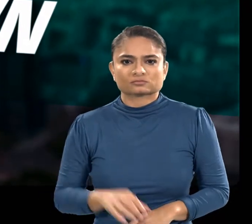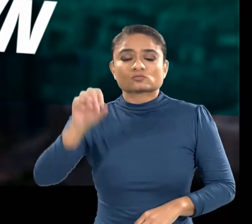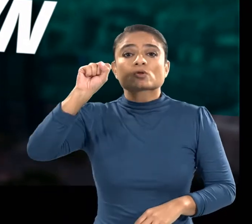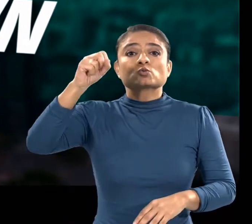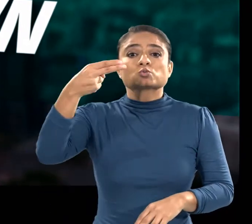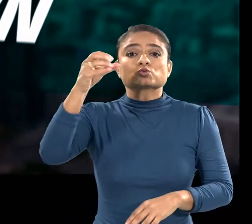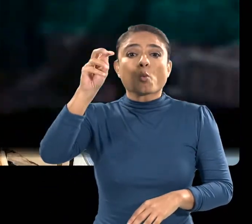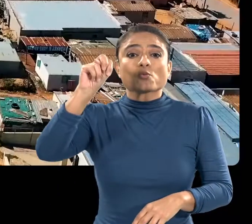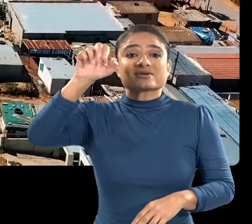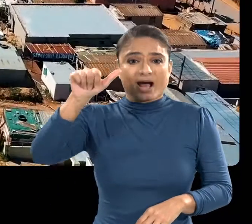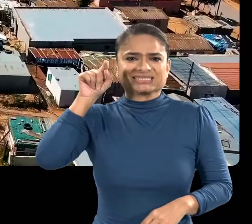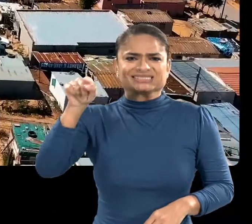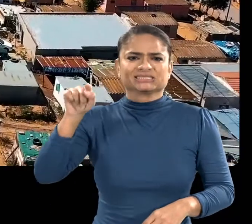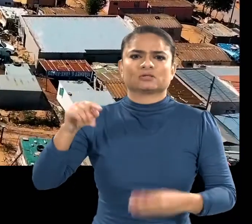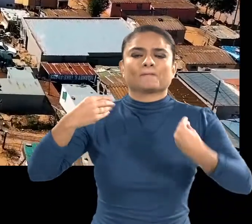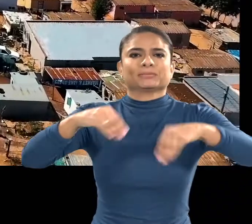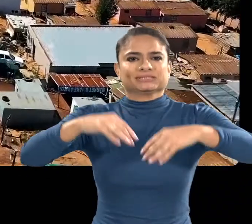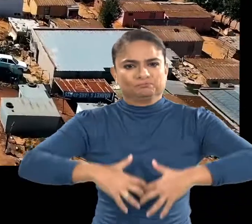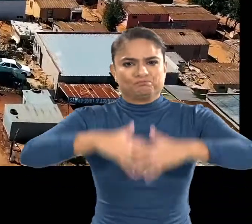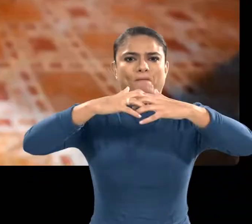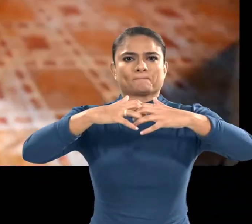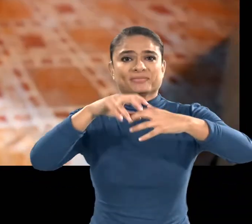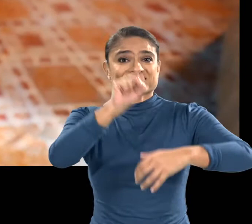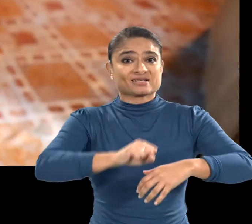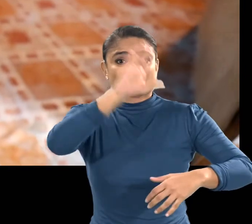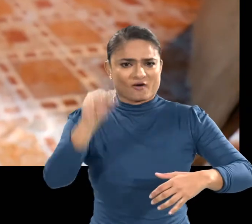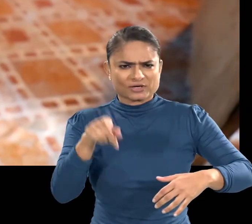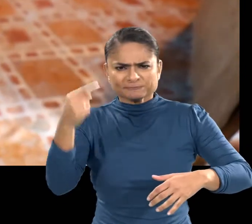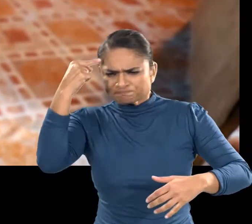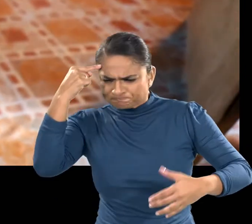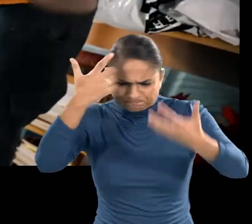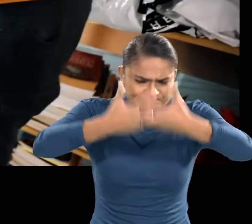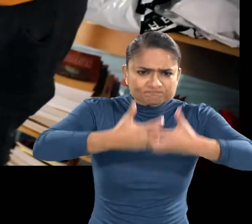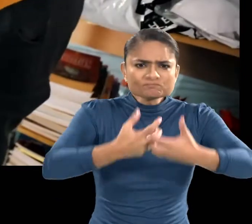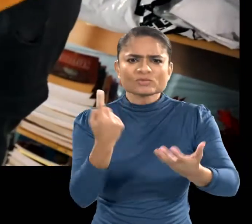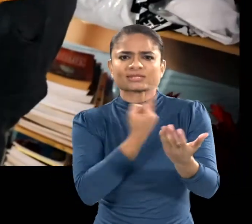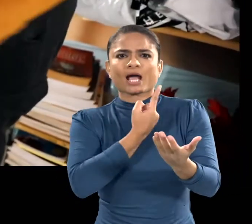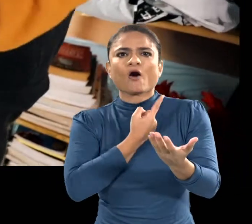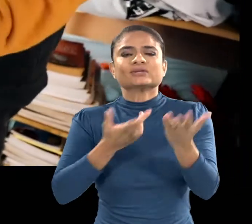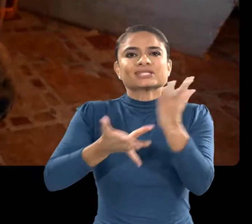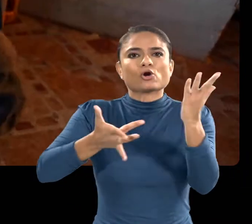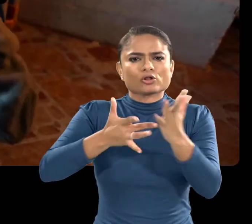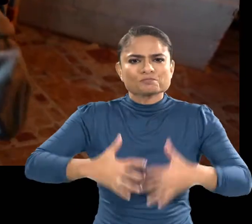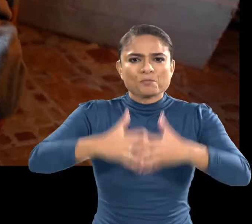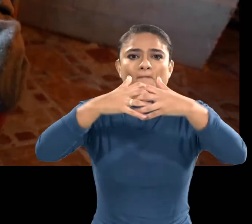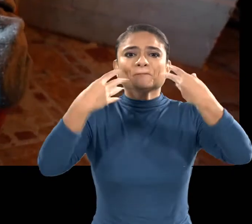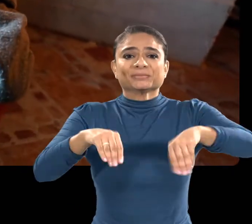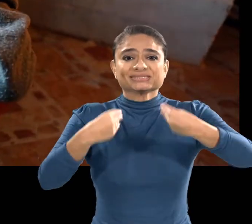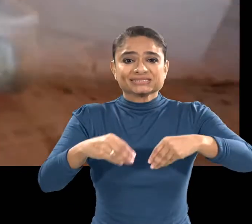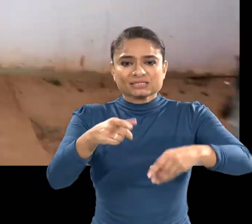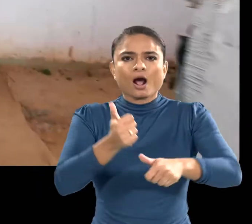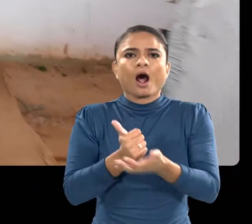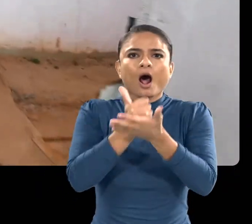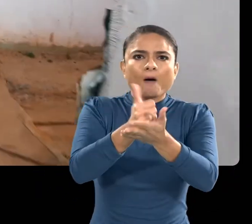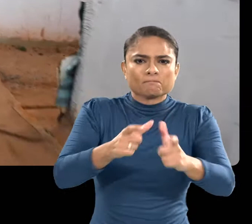SHONA McDonald has been a leader of the social enterprise movement in South Africa, reinventing herself and her business